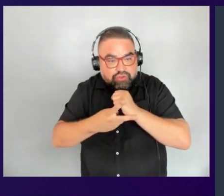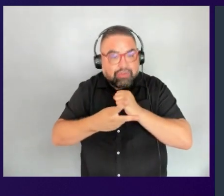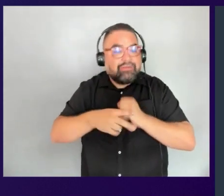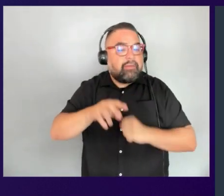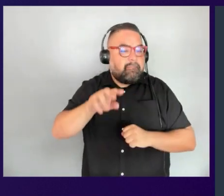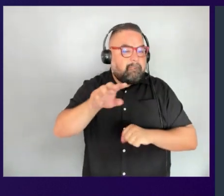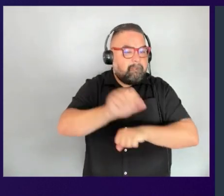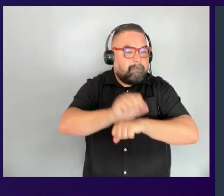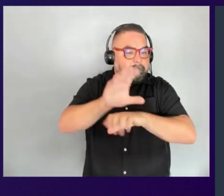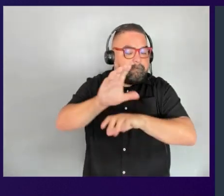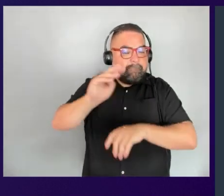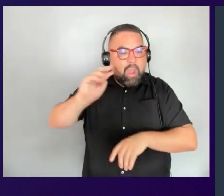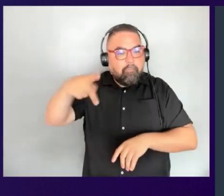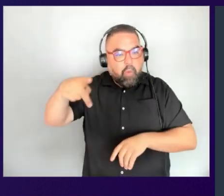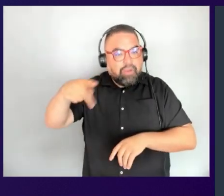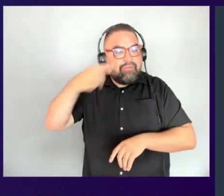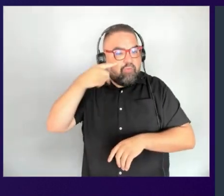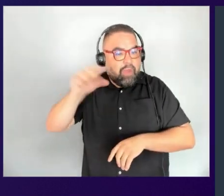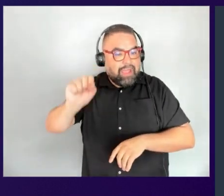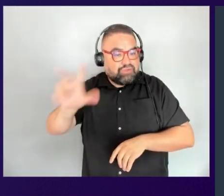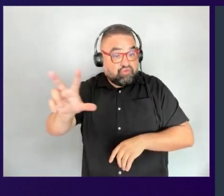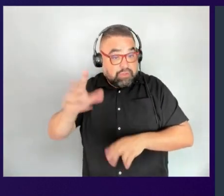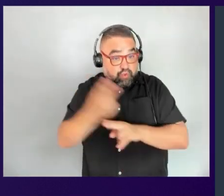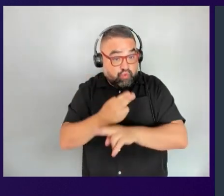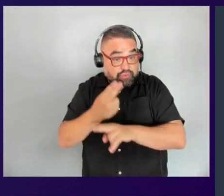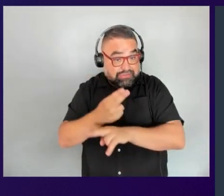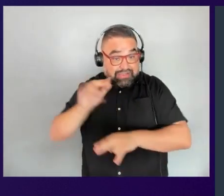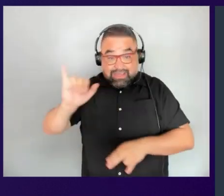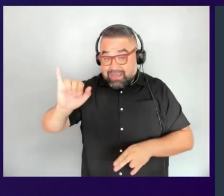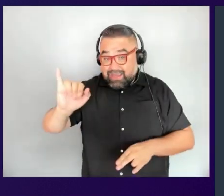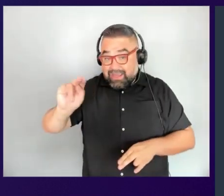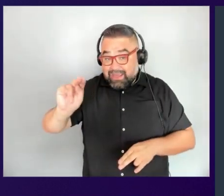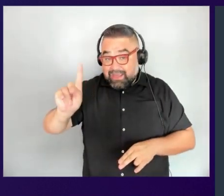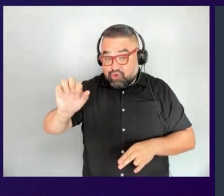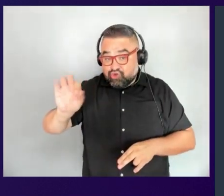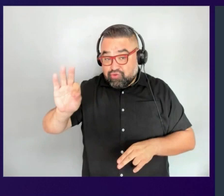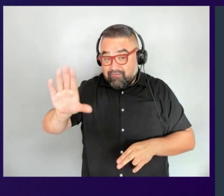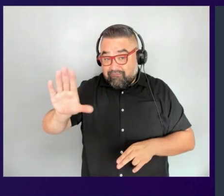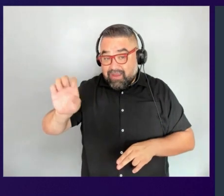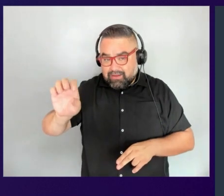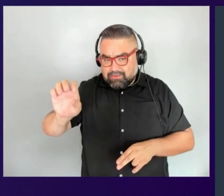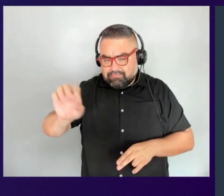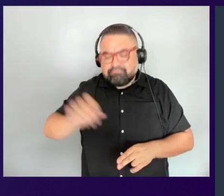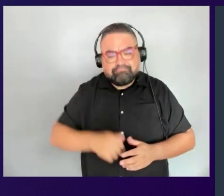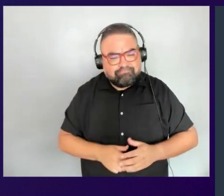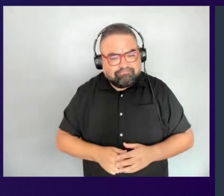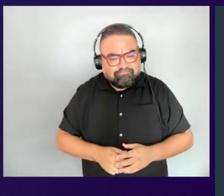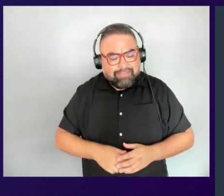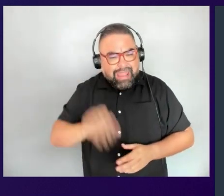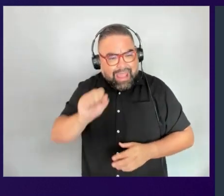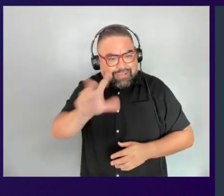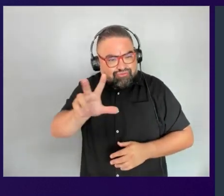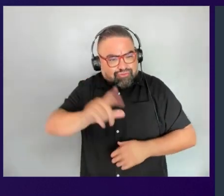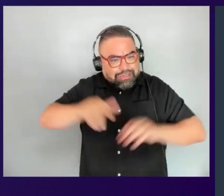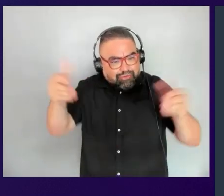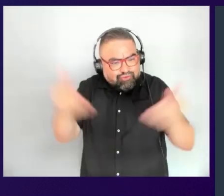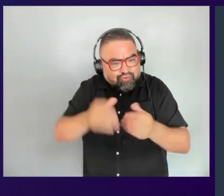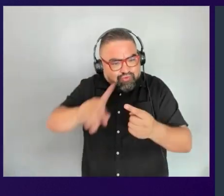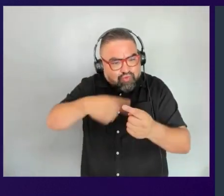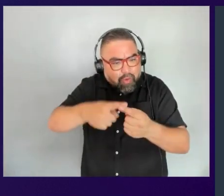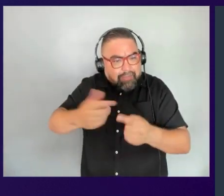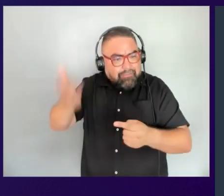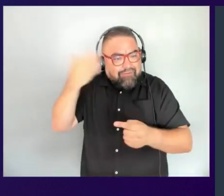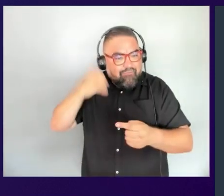file system interface. We announced, or rather introduced Mountpoint for Amazon S3 a few months back on Pi